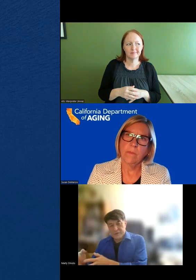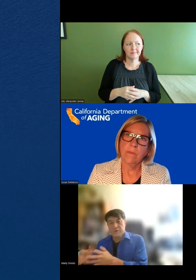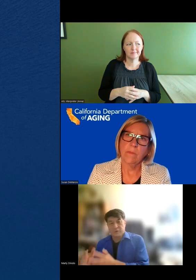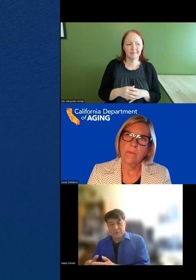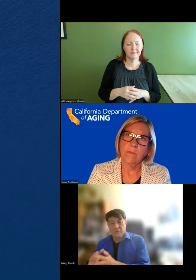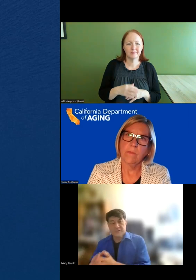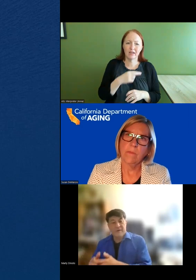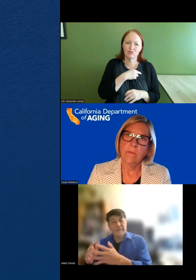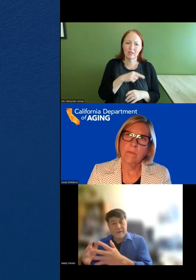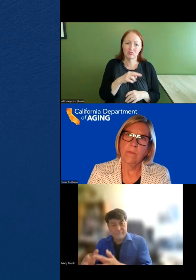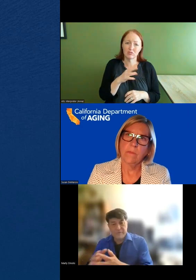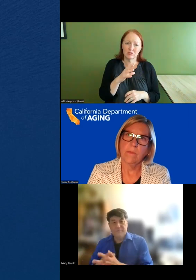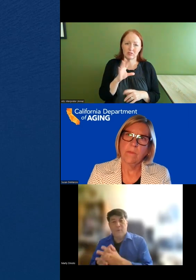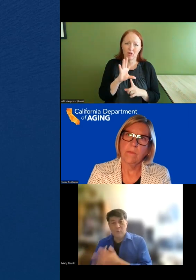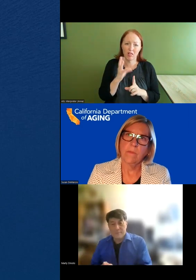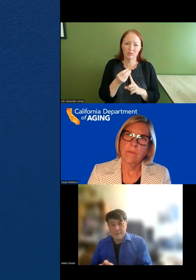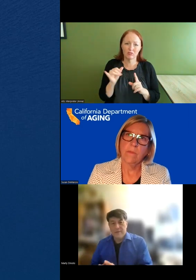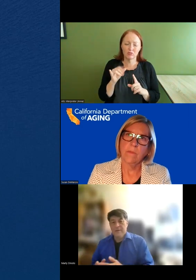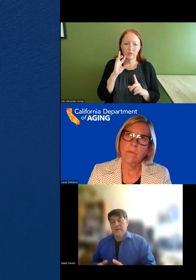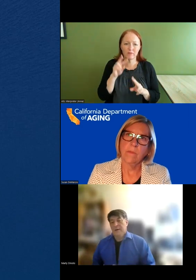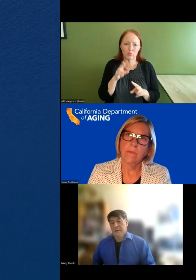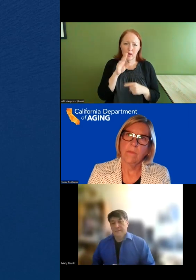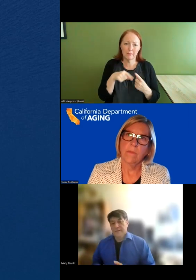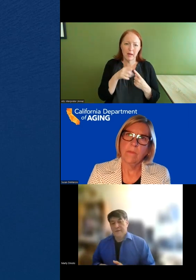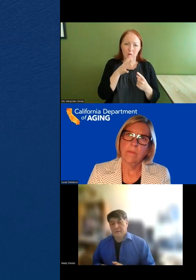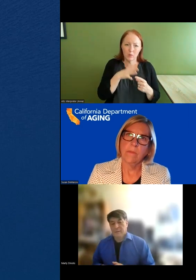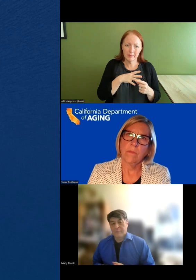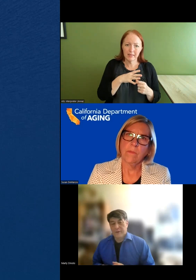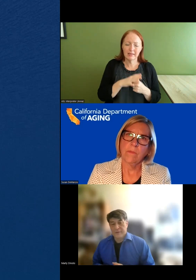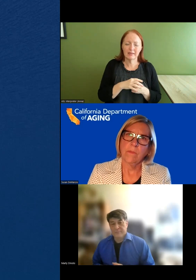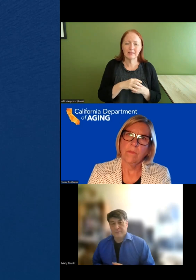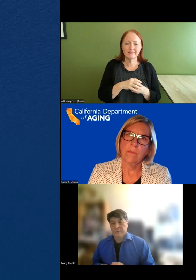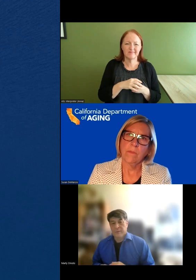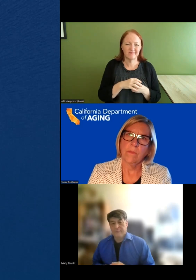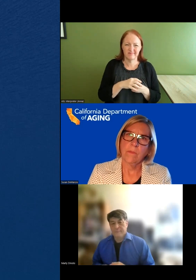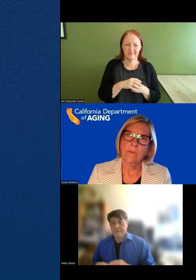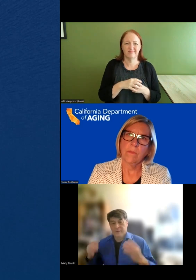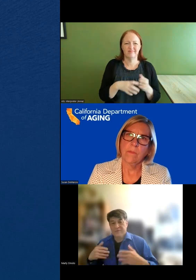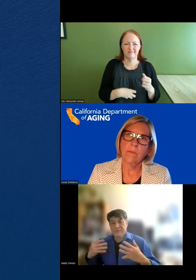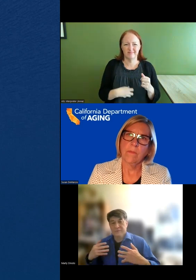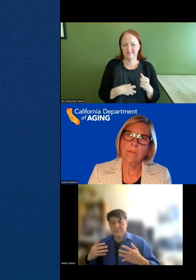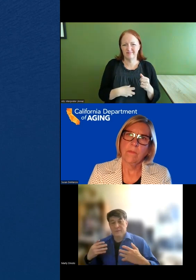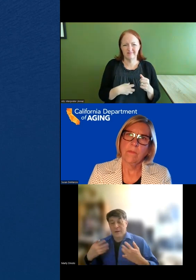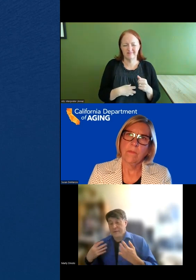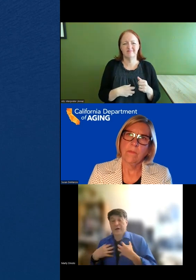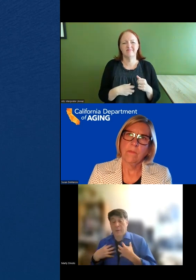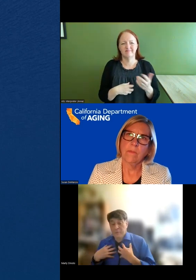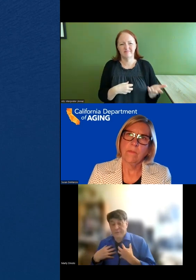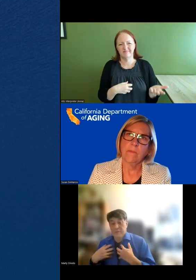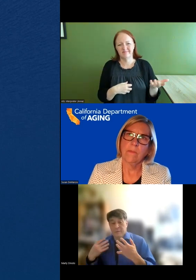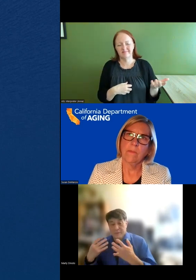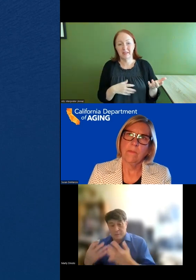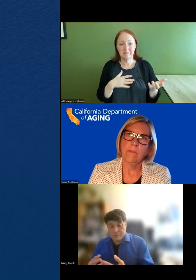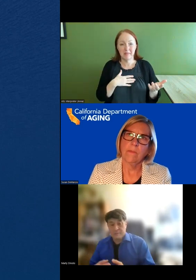there's religious cultures also that have views about women that are reprehensible. At least that's how